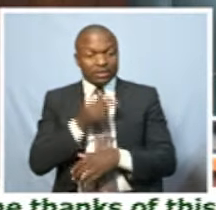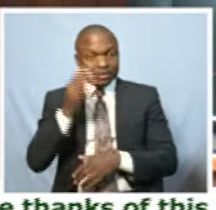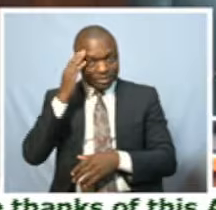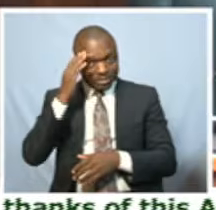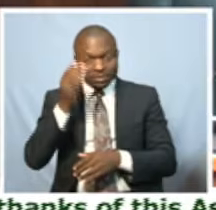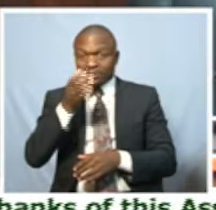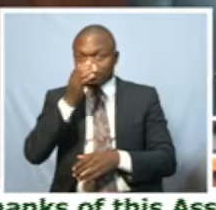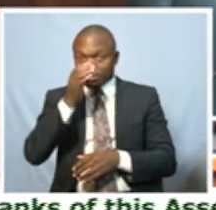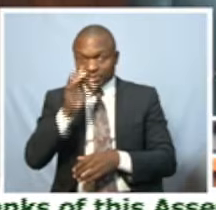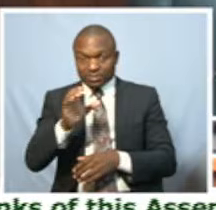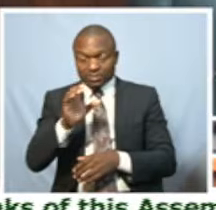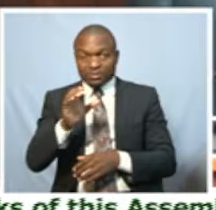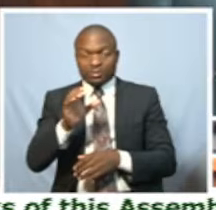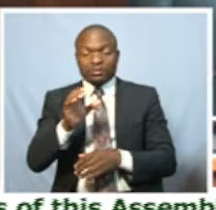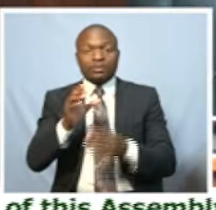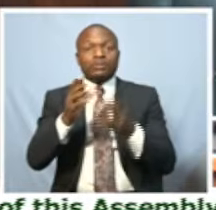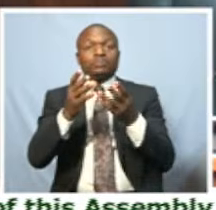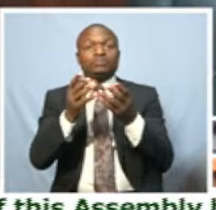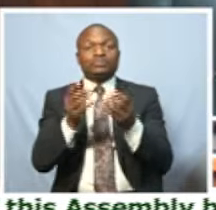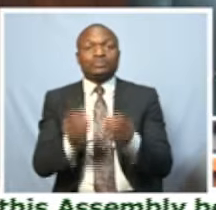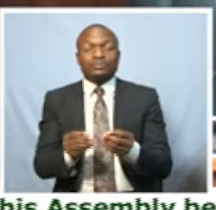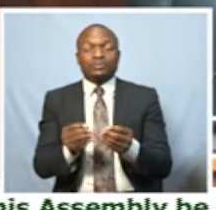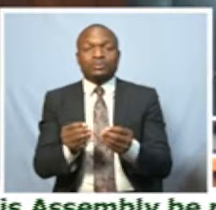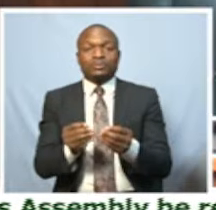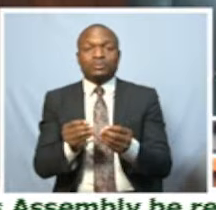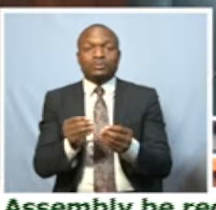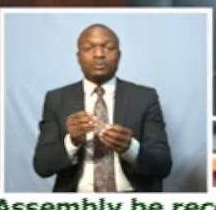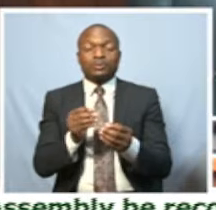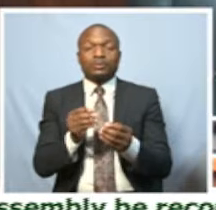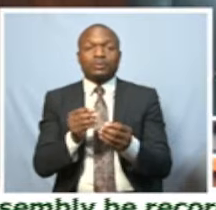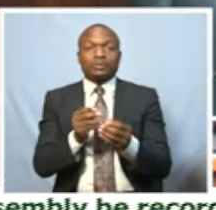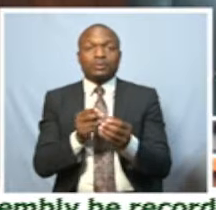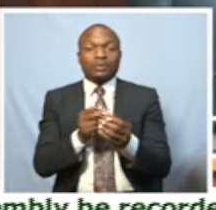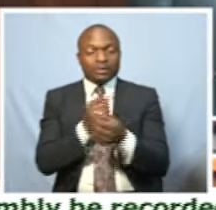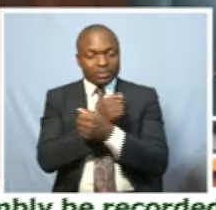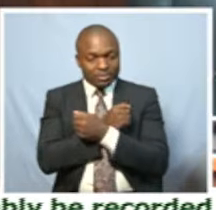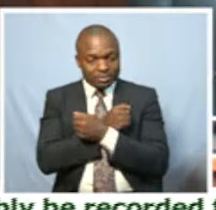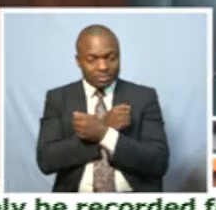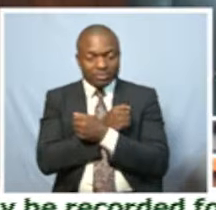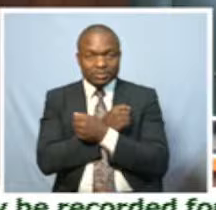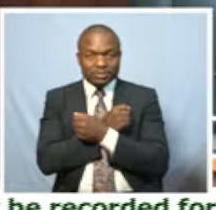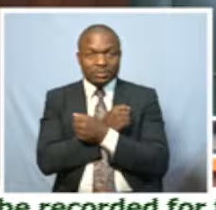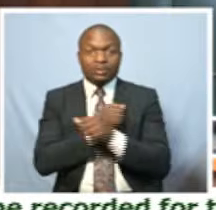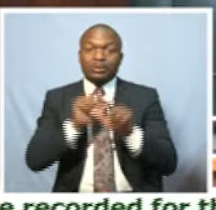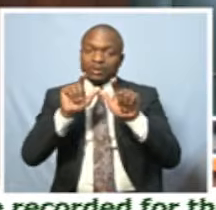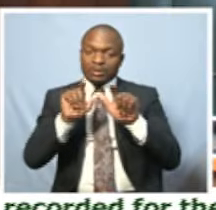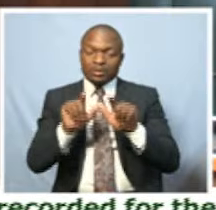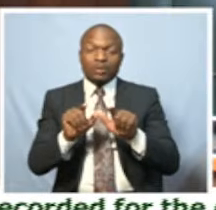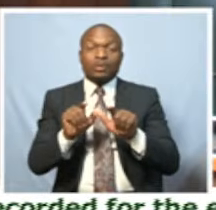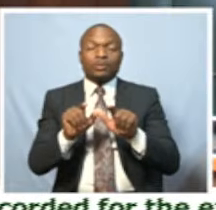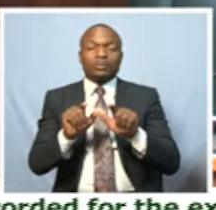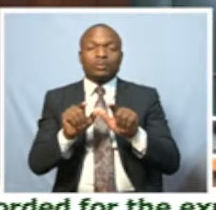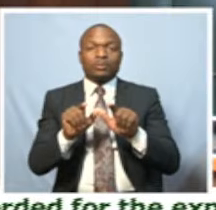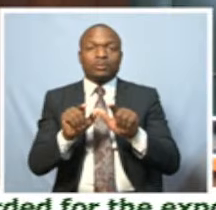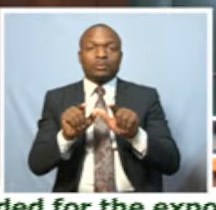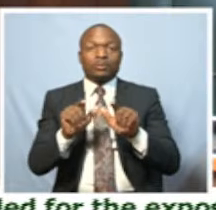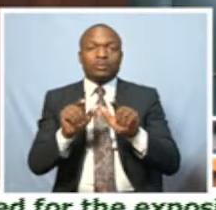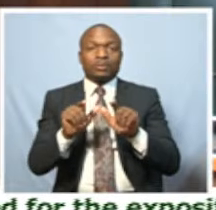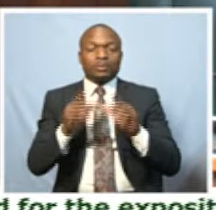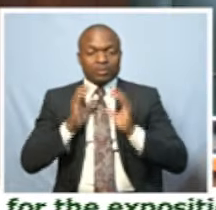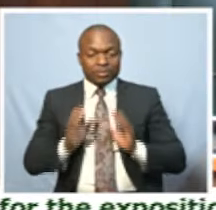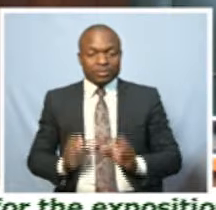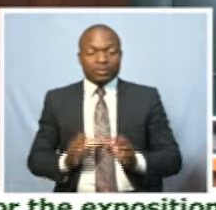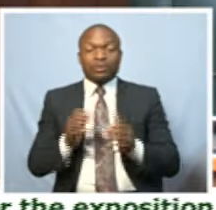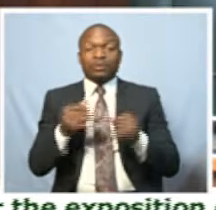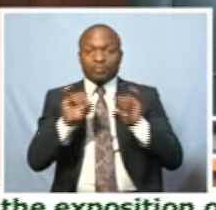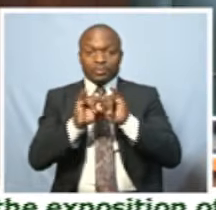corruption erodes patriotism, weakens service delivery, and robs citizens of important